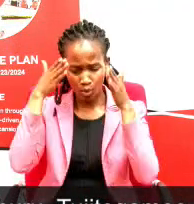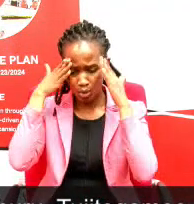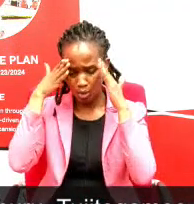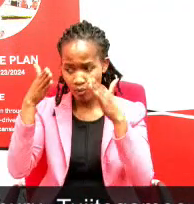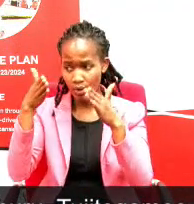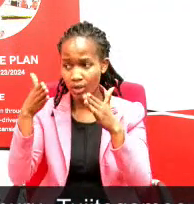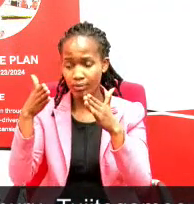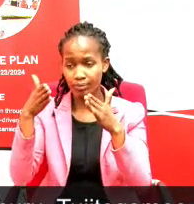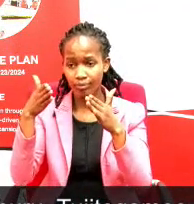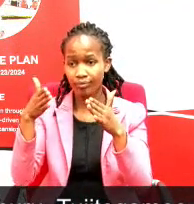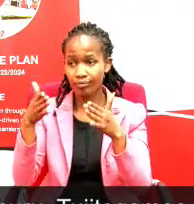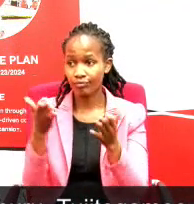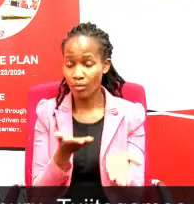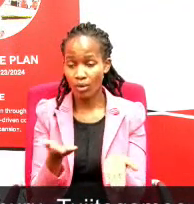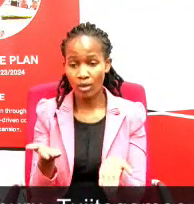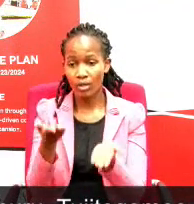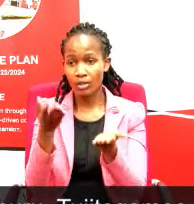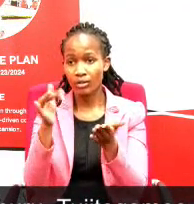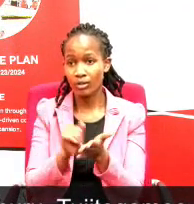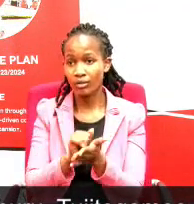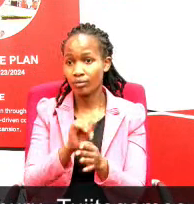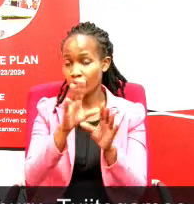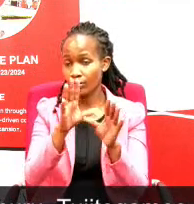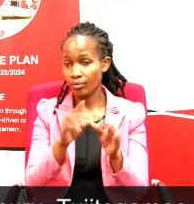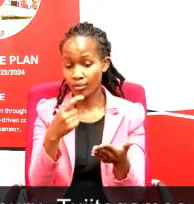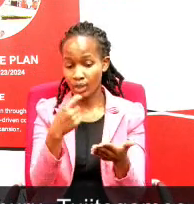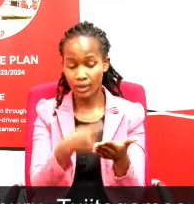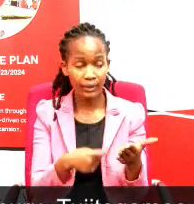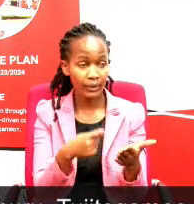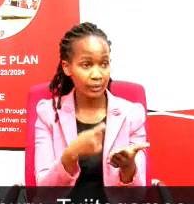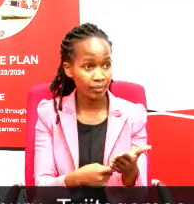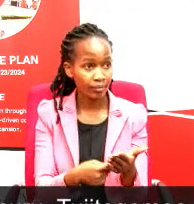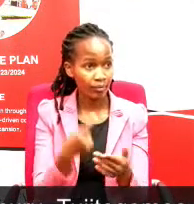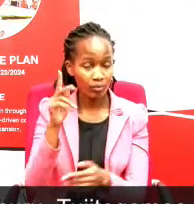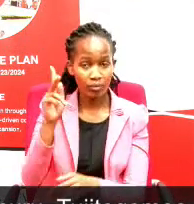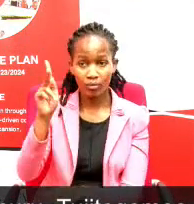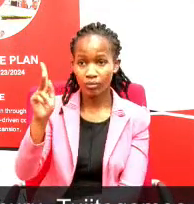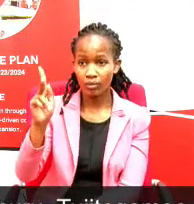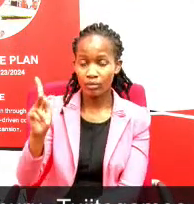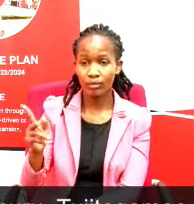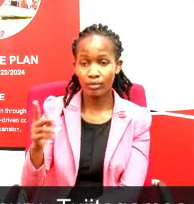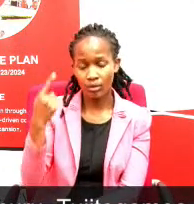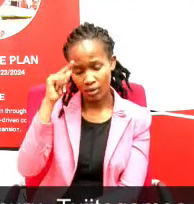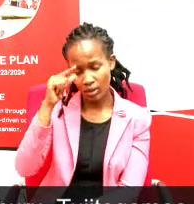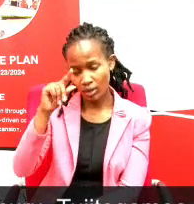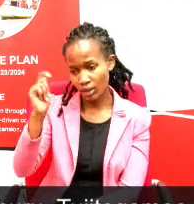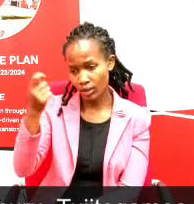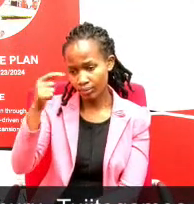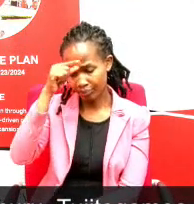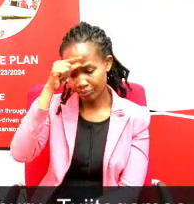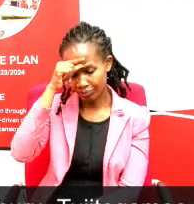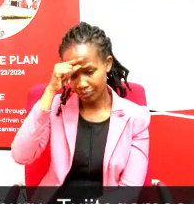focuses in enhancement of revenue for the Kenyan government.